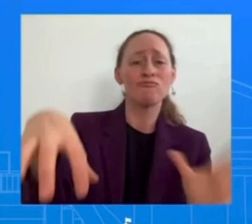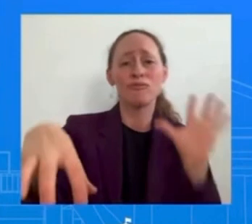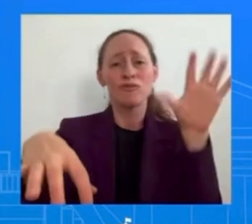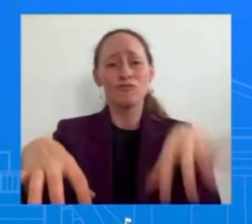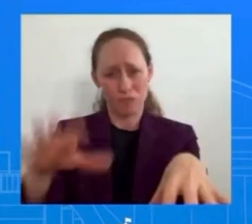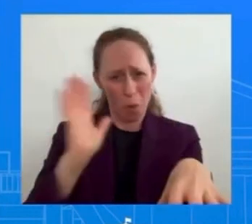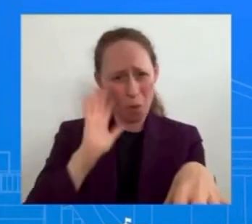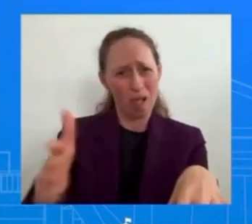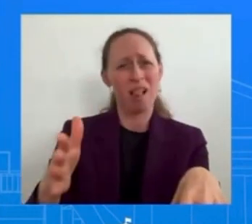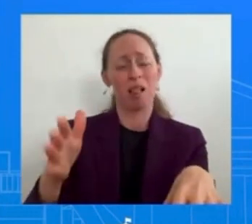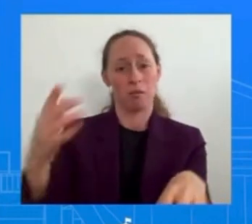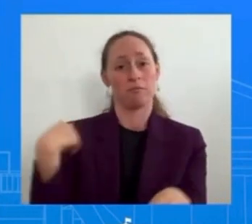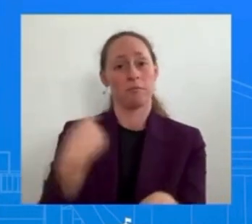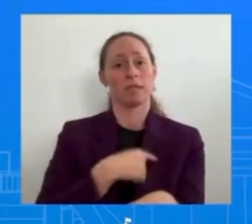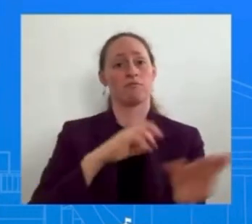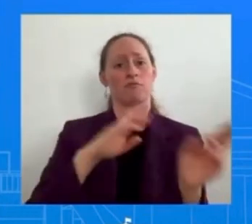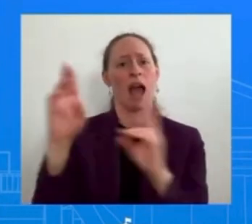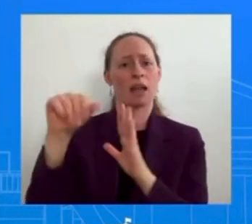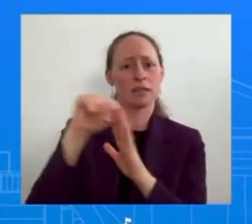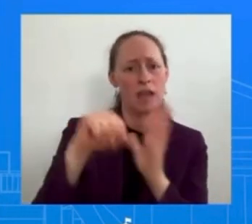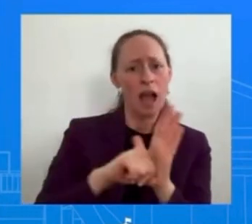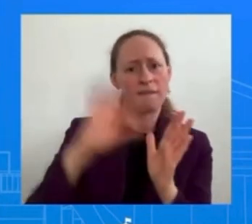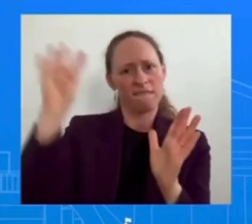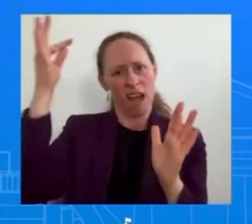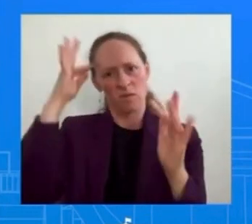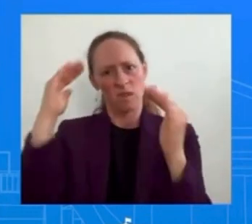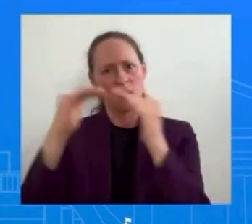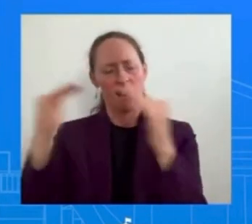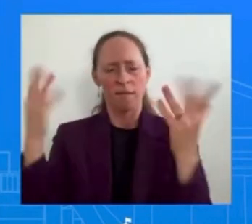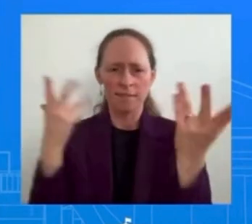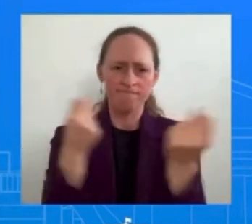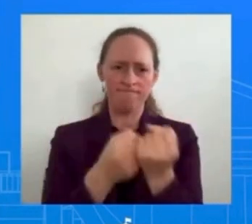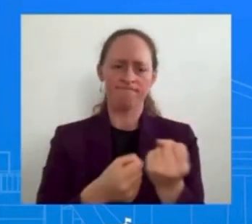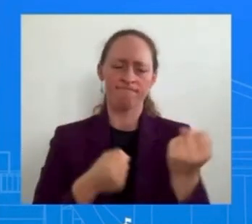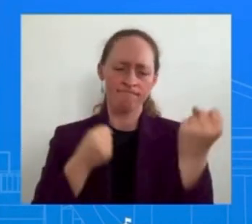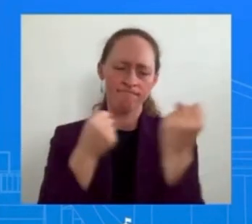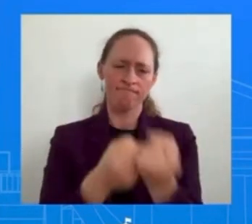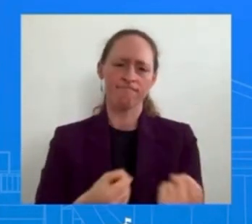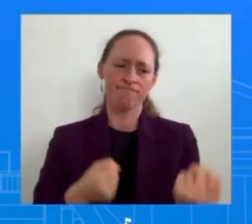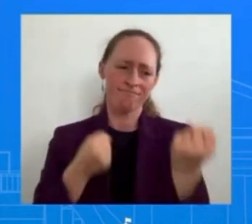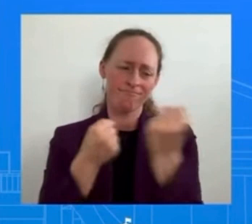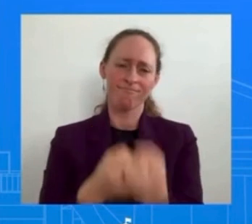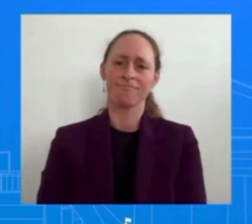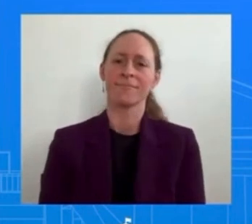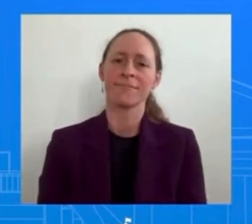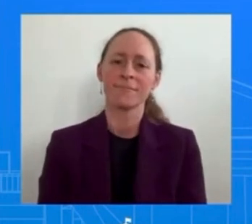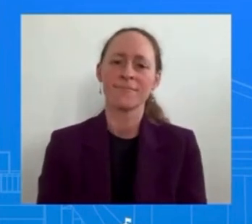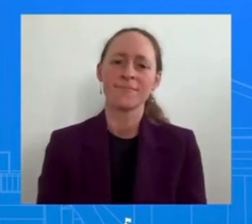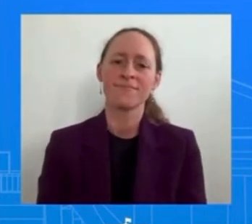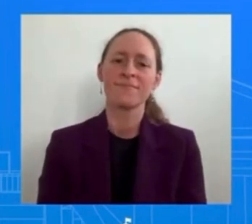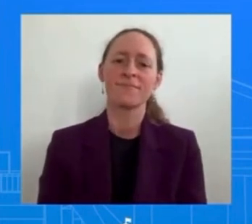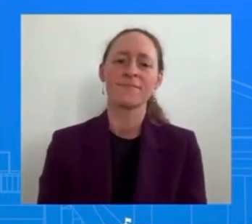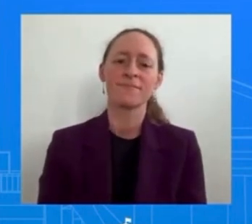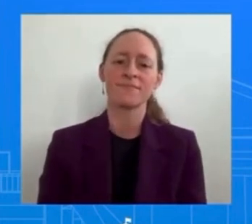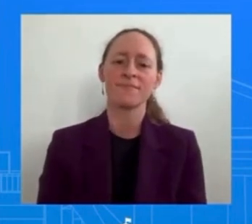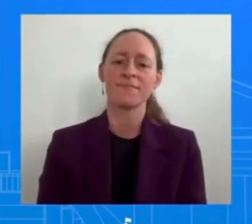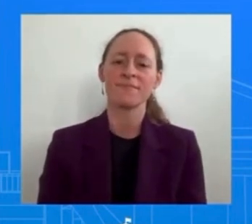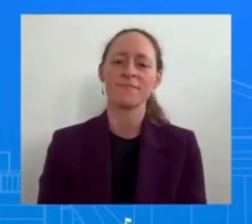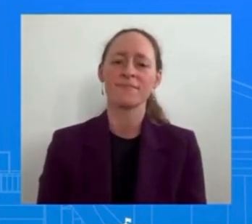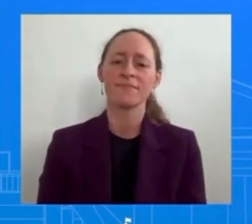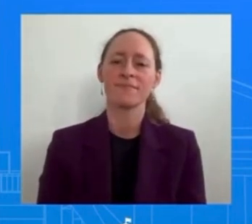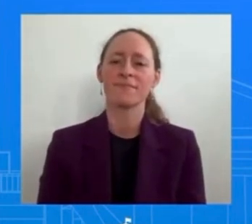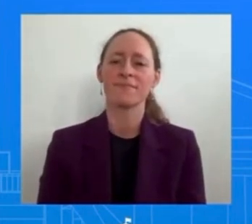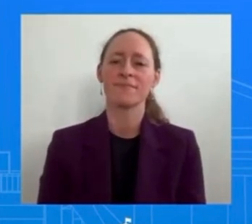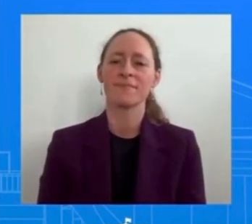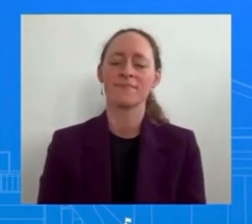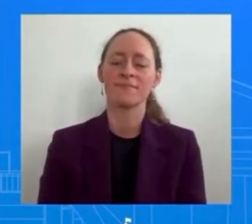support to Hawaii for as long as is necessary. But the people of Hawaii, they deserve a recovery that not only addresses their immediate needs,